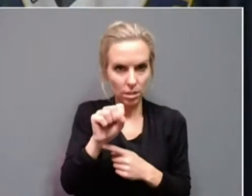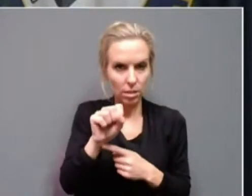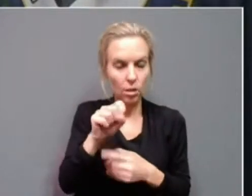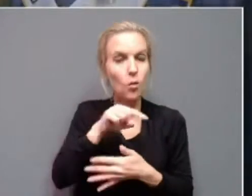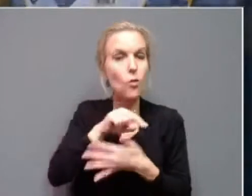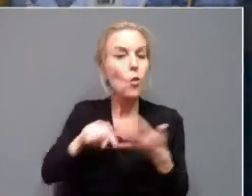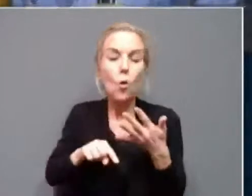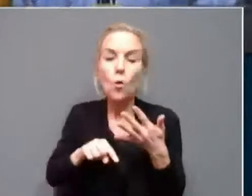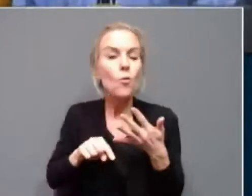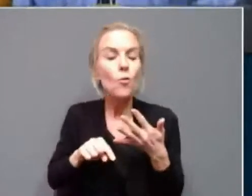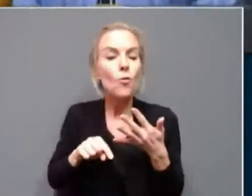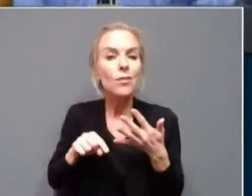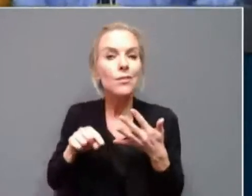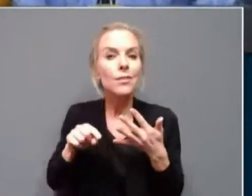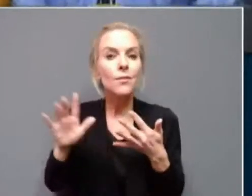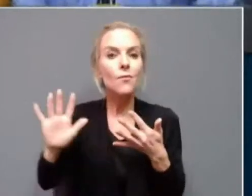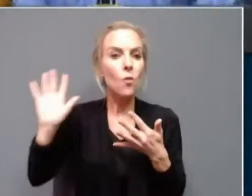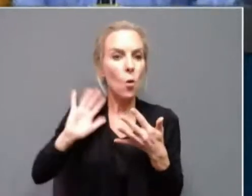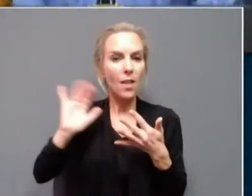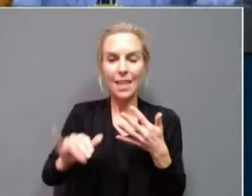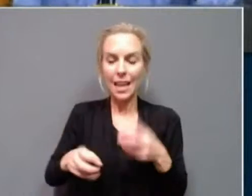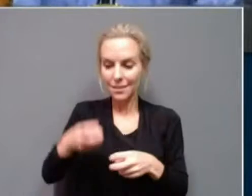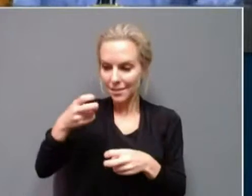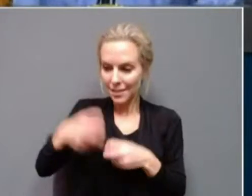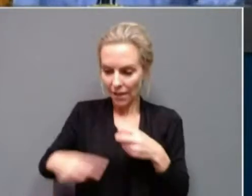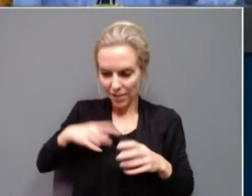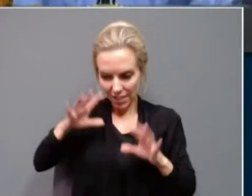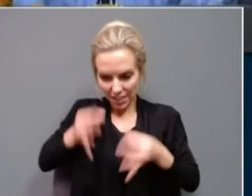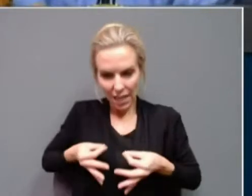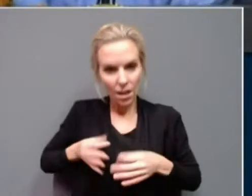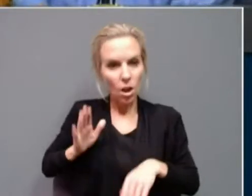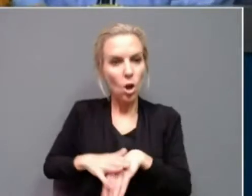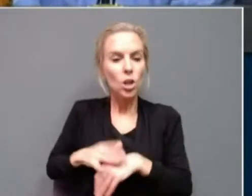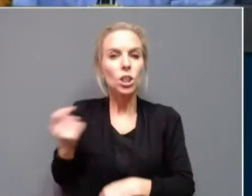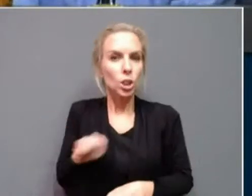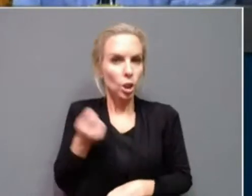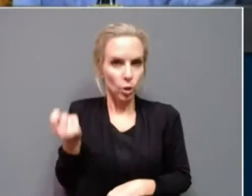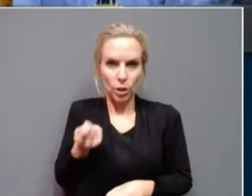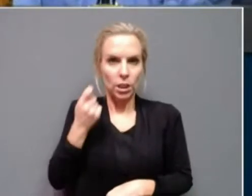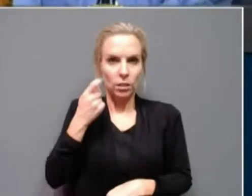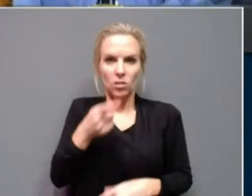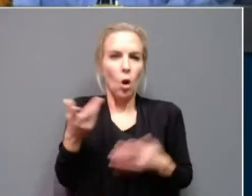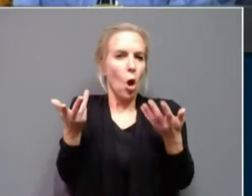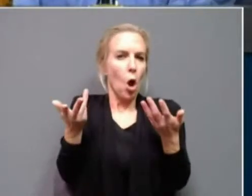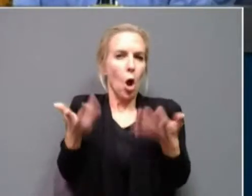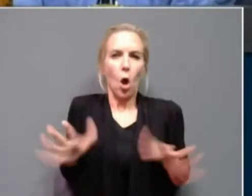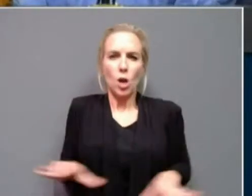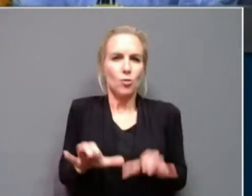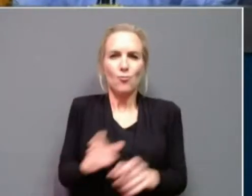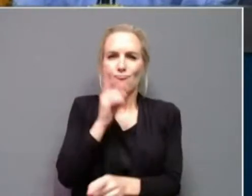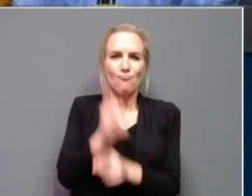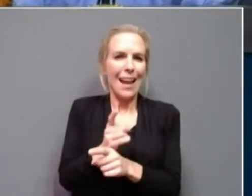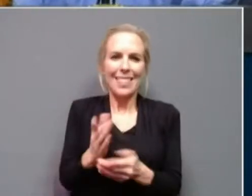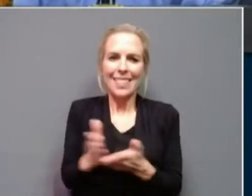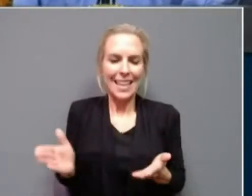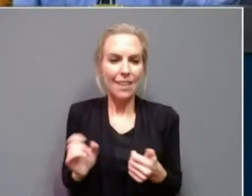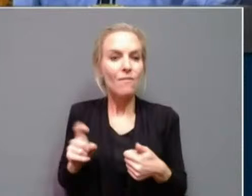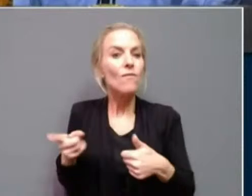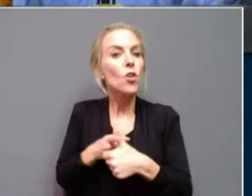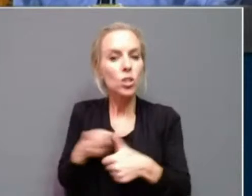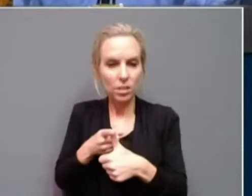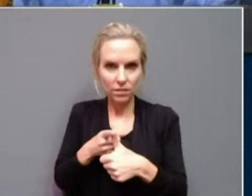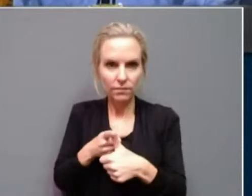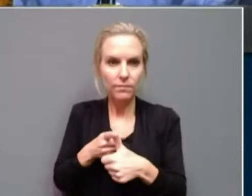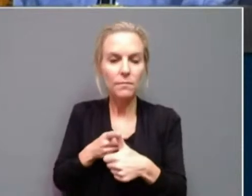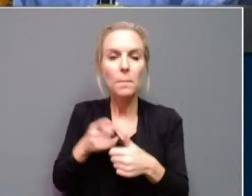even before that tough decision I had to make on Tuesday, were already doing the right thing. First, our mask